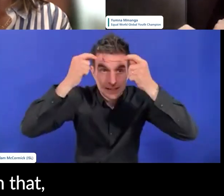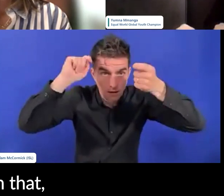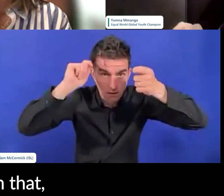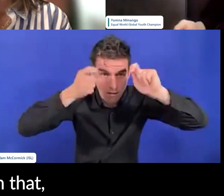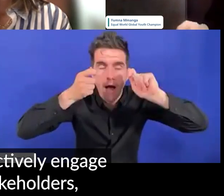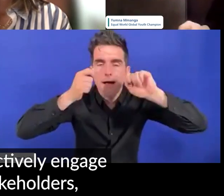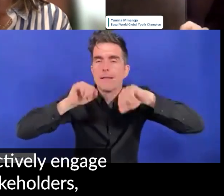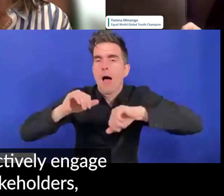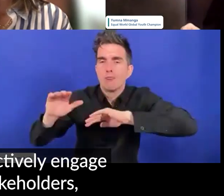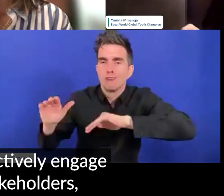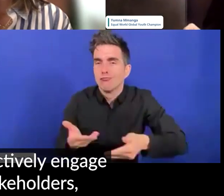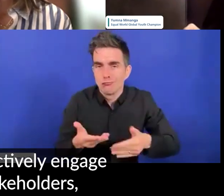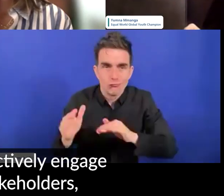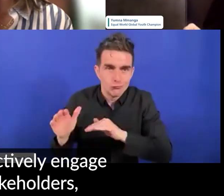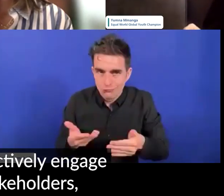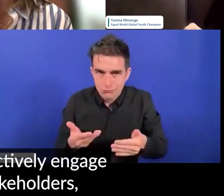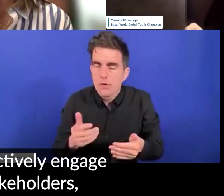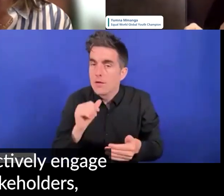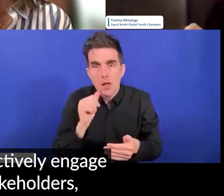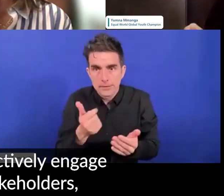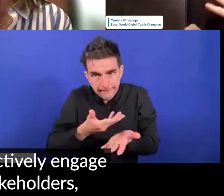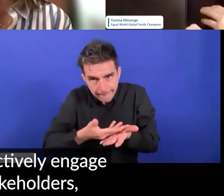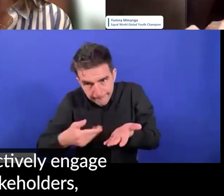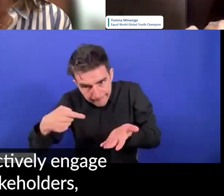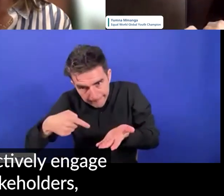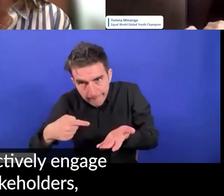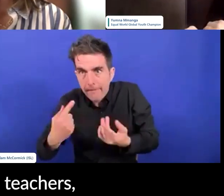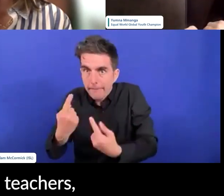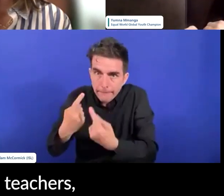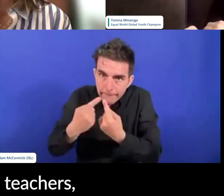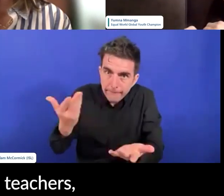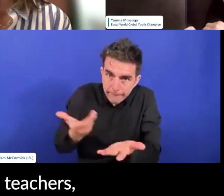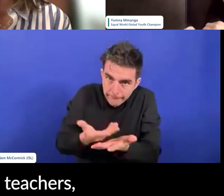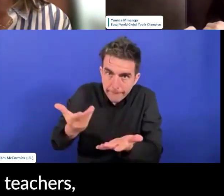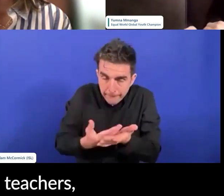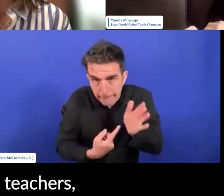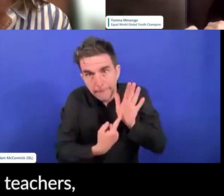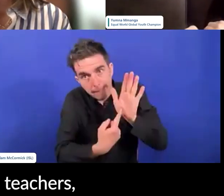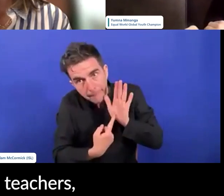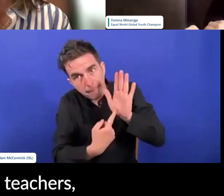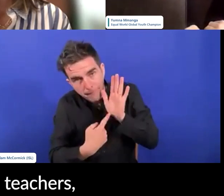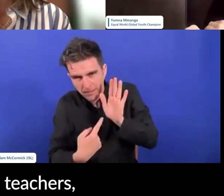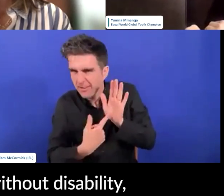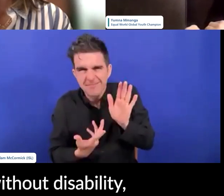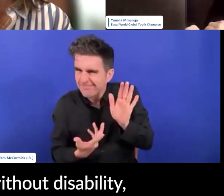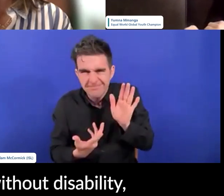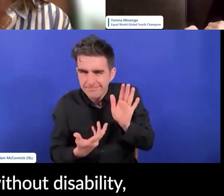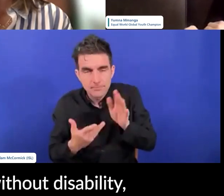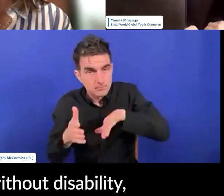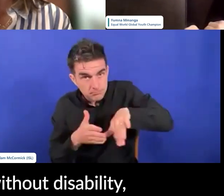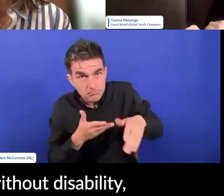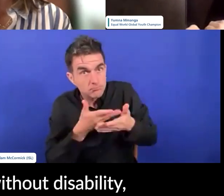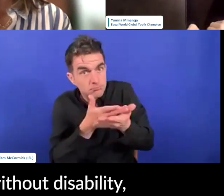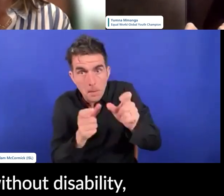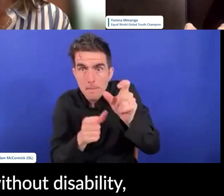I've seen that when schools actively engage different stakeholders like parents, teachers, students with